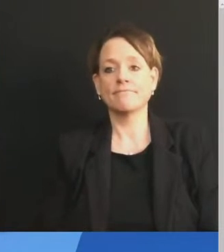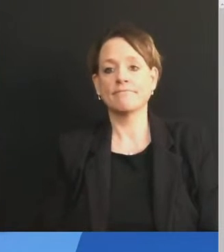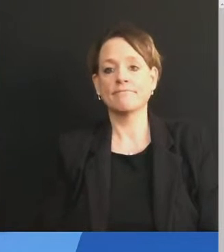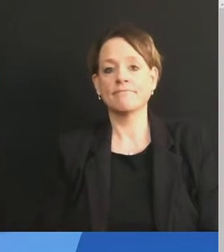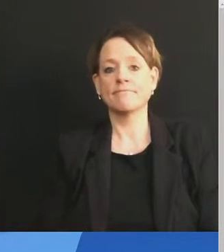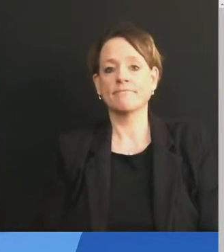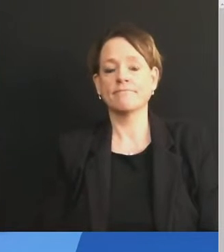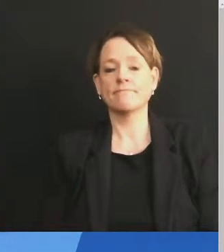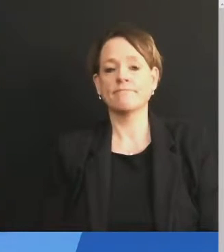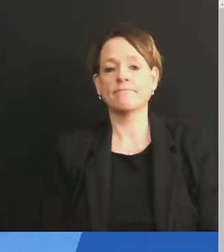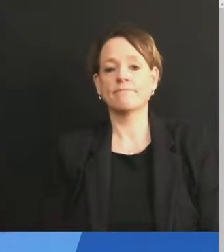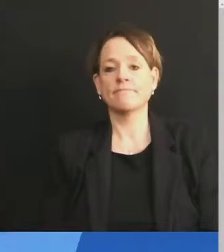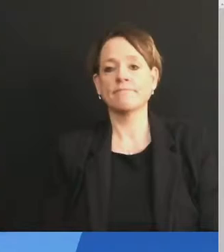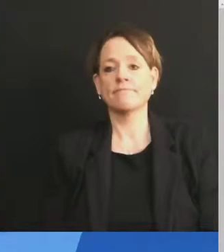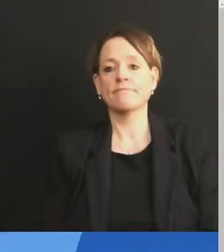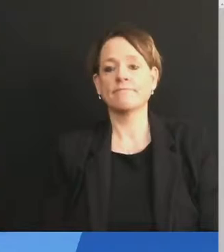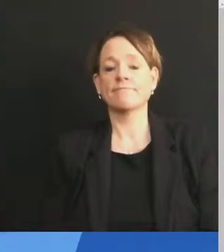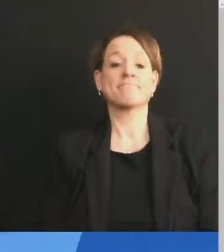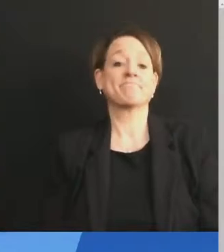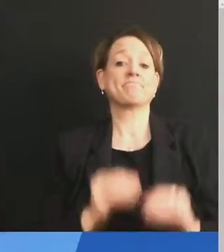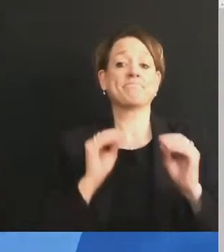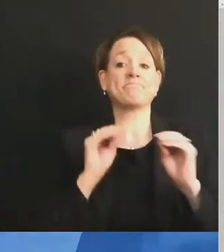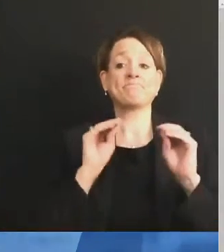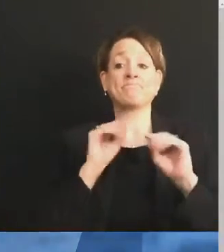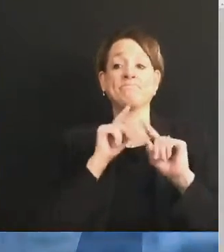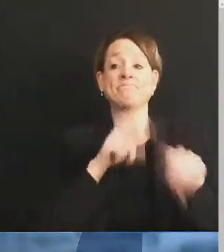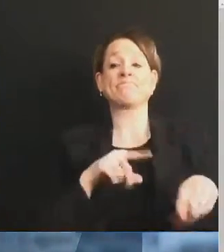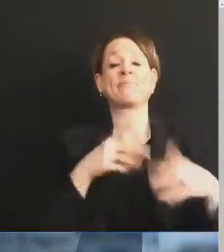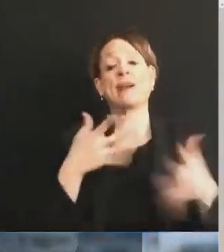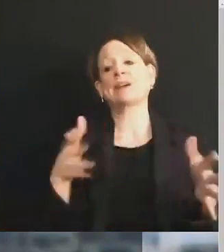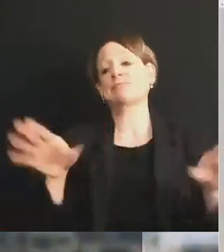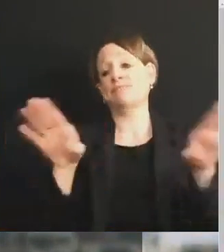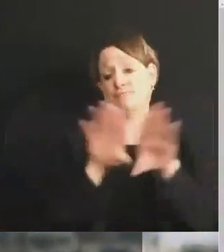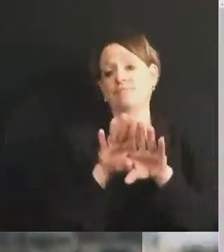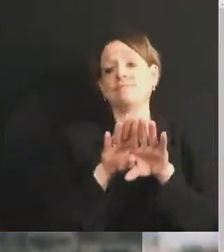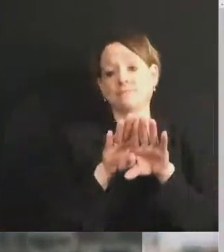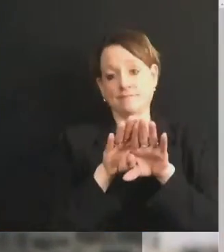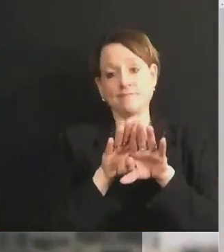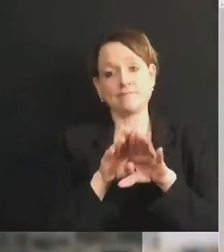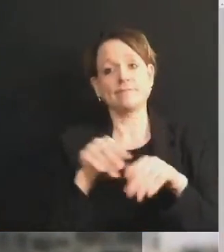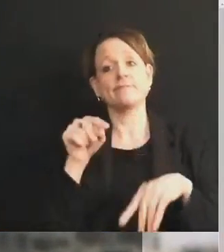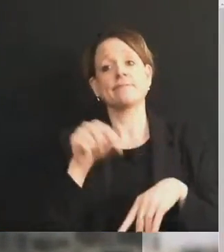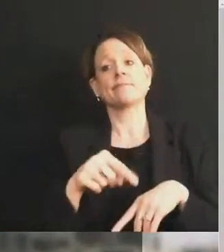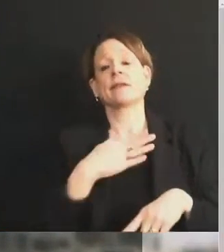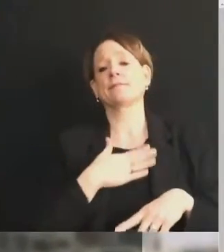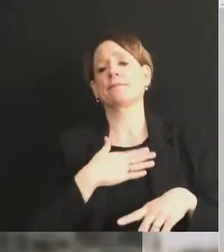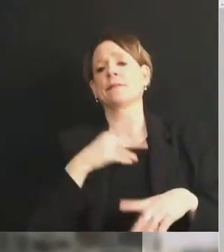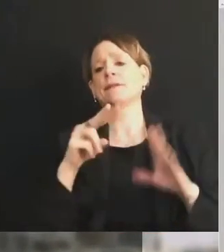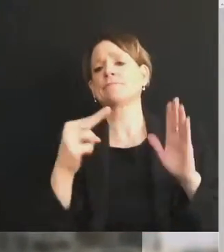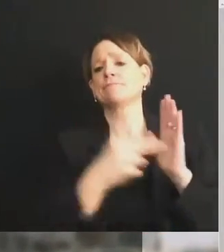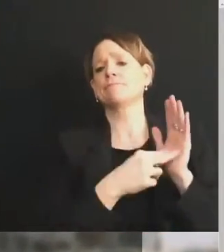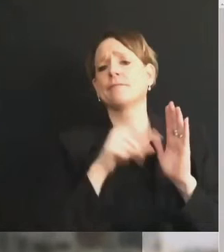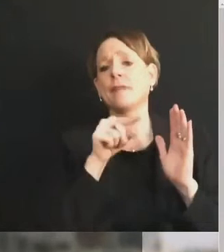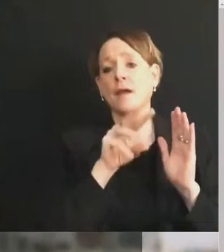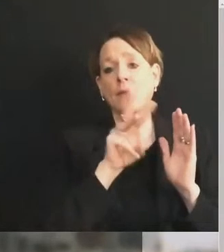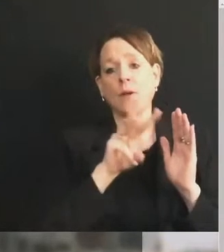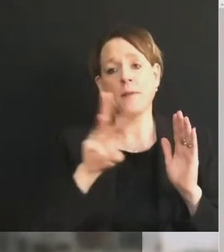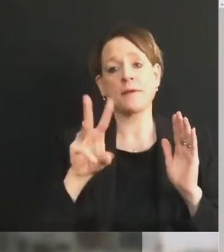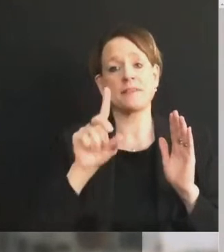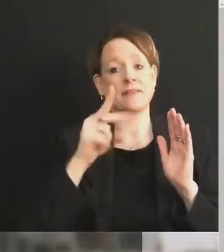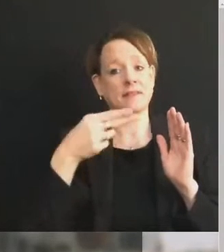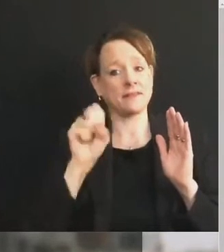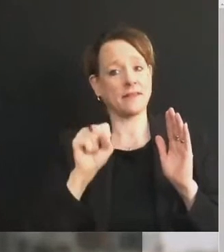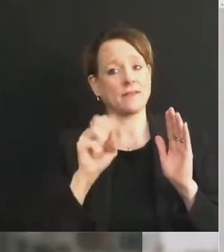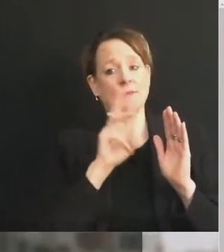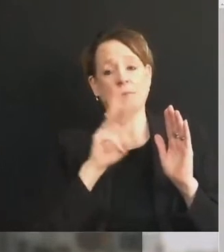Okay, then with that concludes this morning's briefing. Please continue to monitor the DHS COVID-19 web pages for data and guidance.